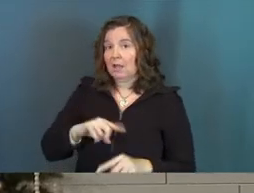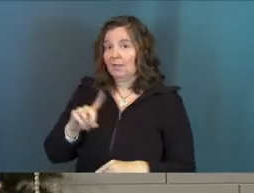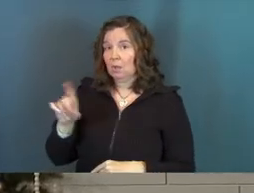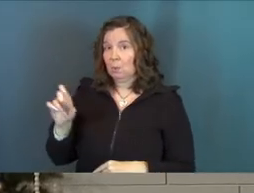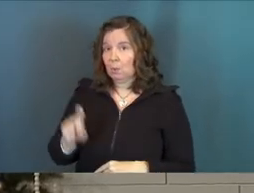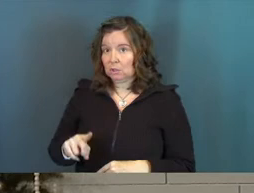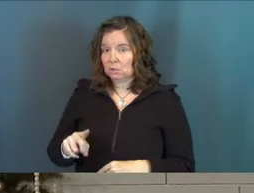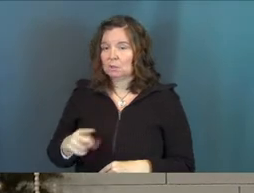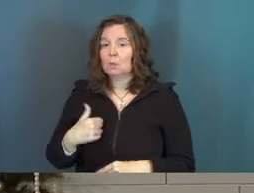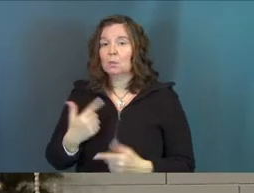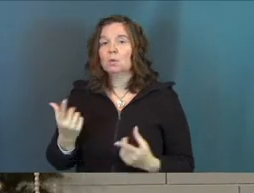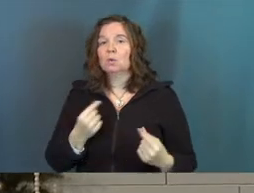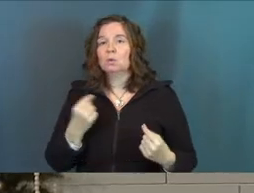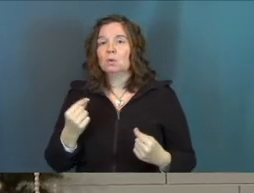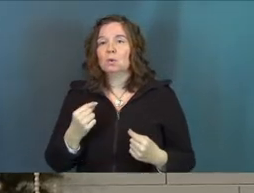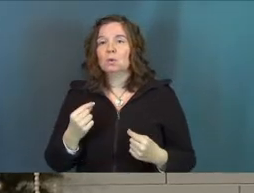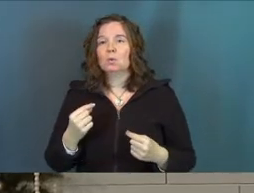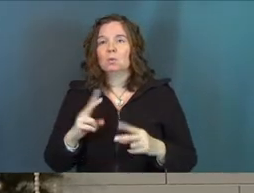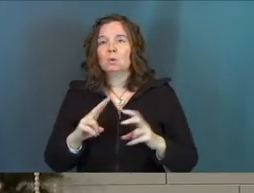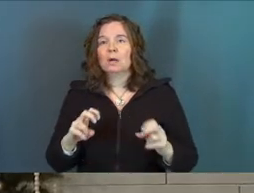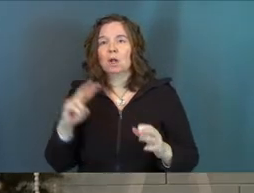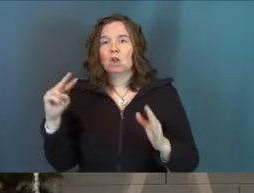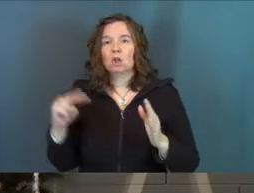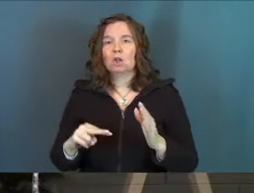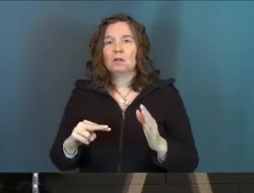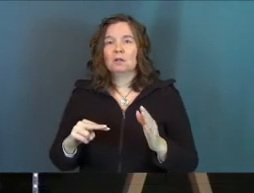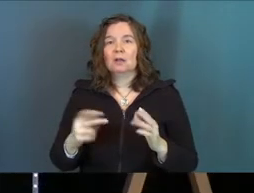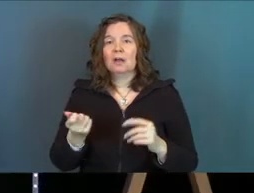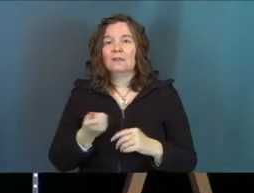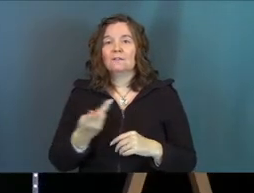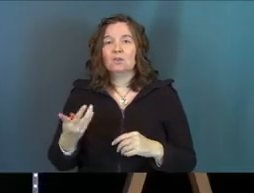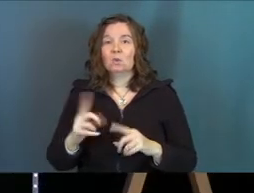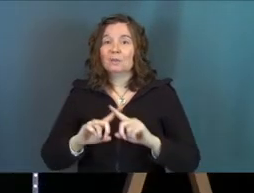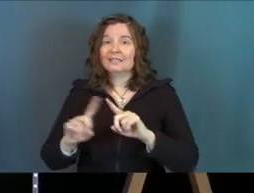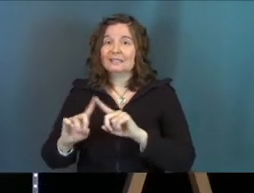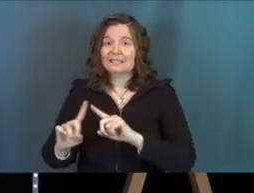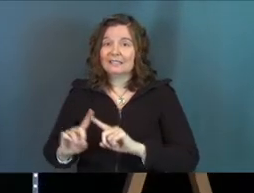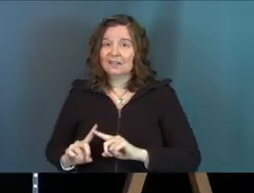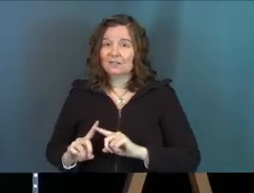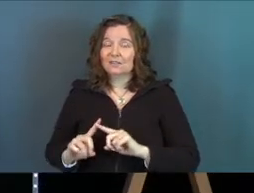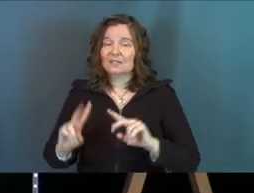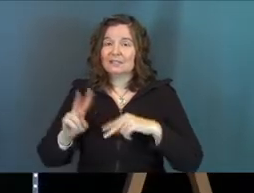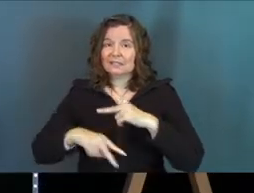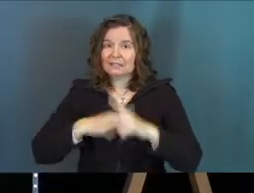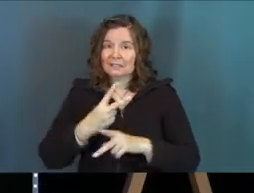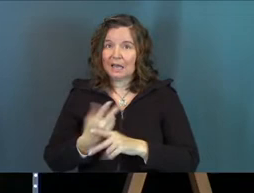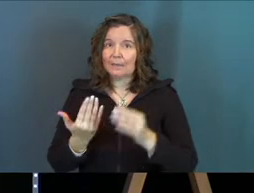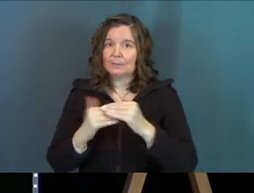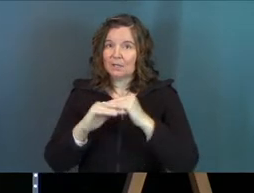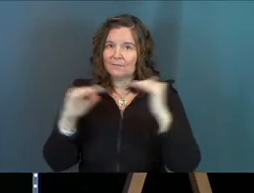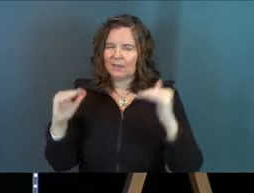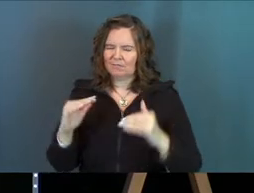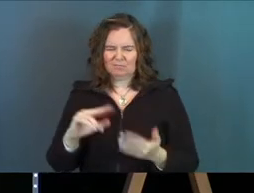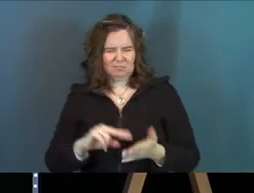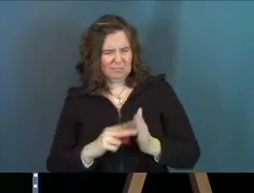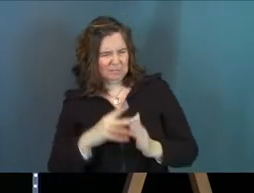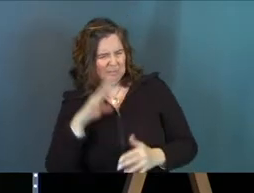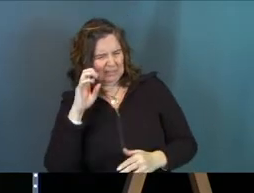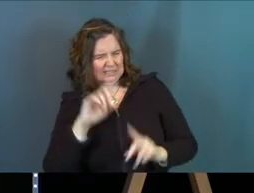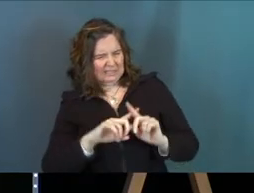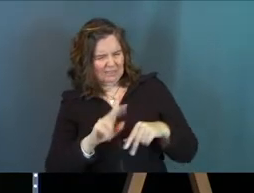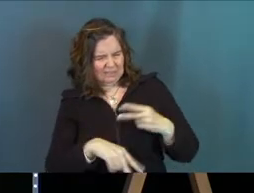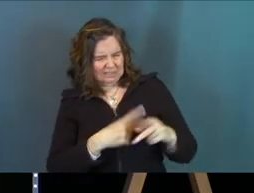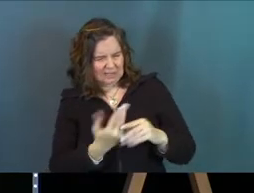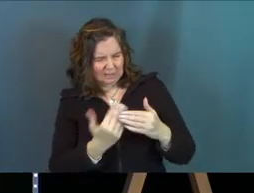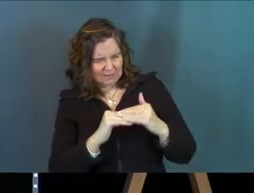that question, what we're going to do is we're going to take a look at a few different types of heaven. You're like, what are you talking about?